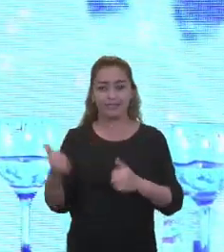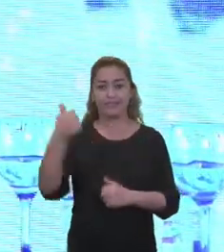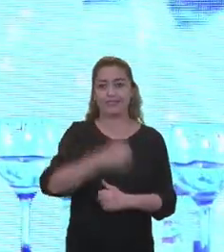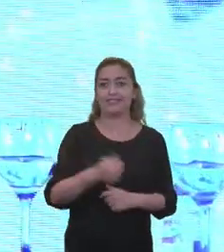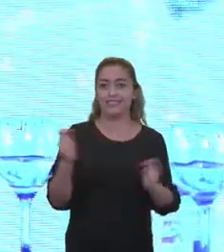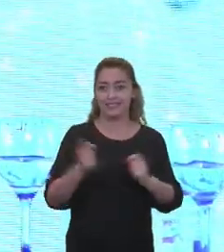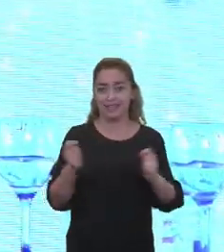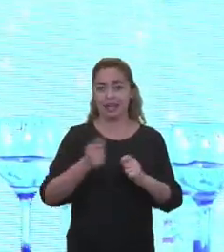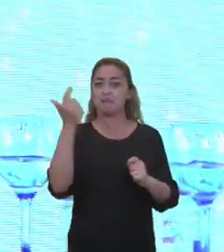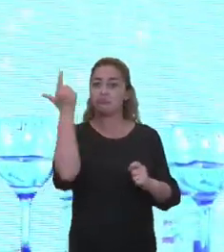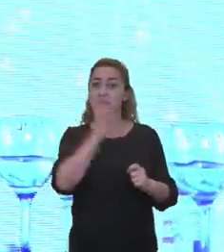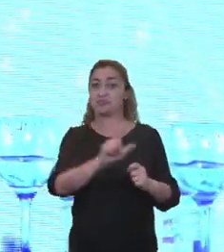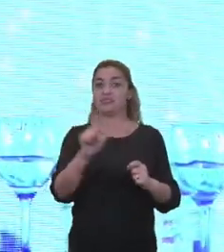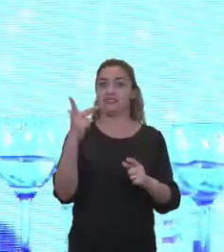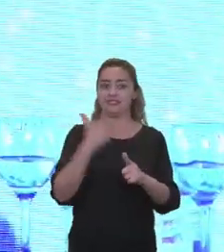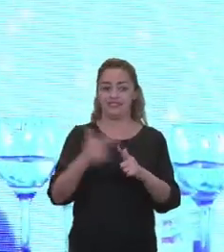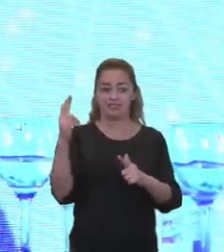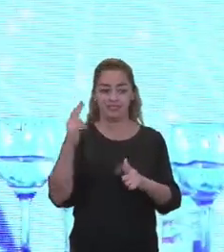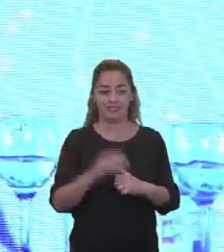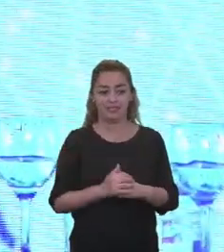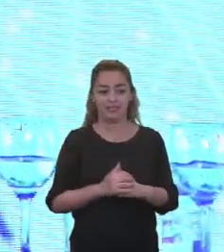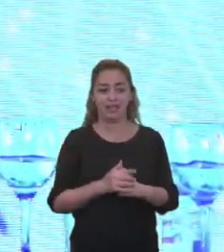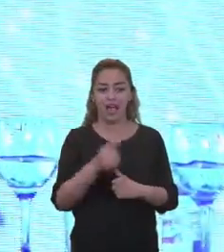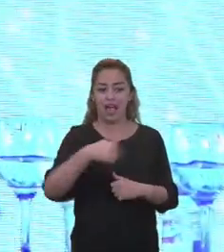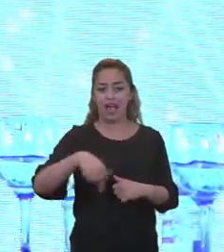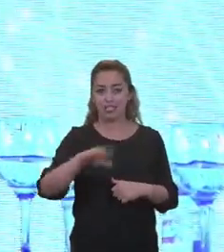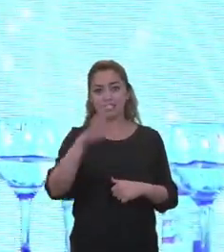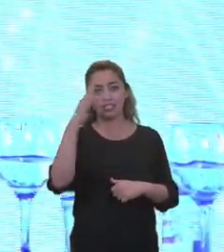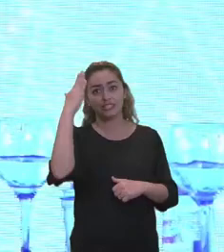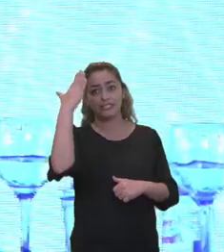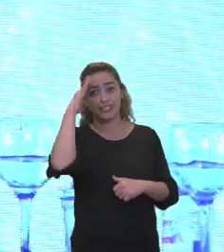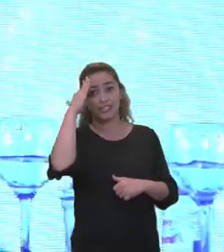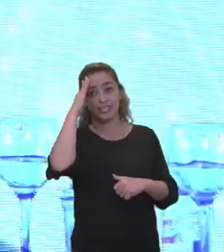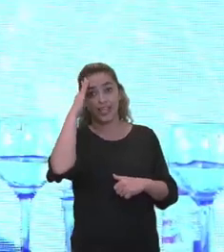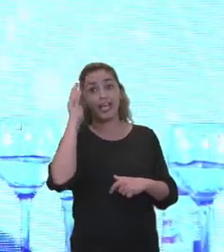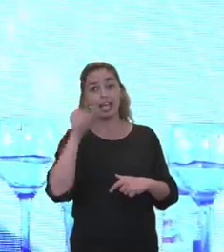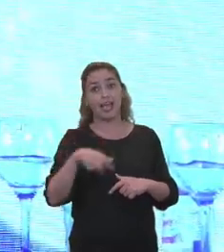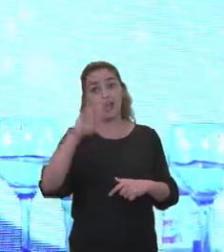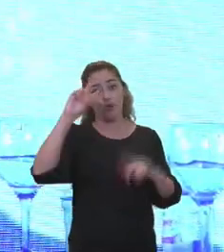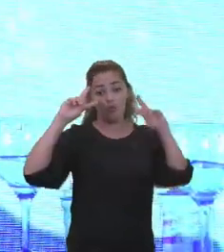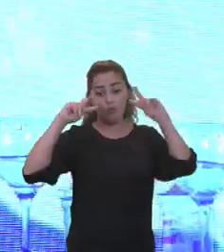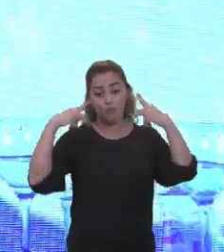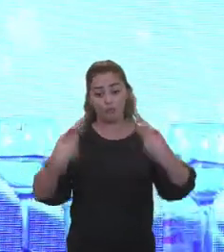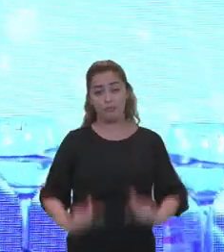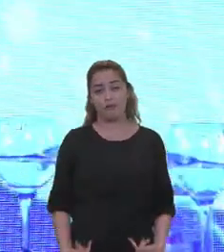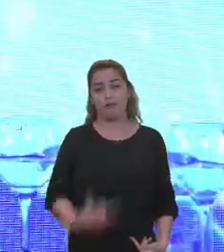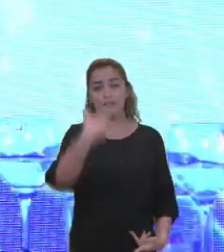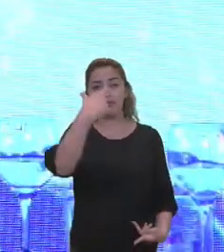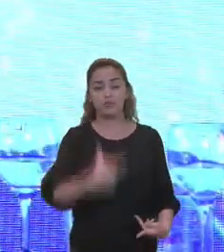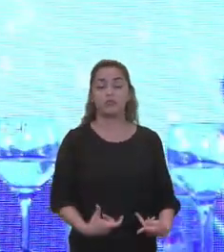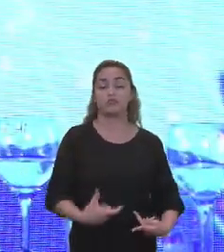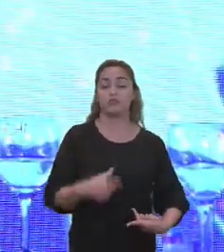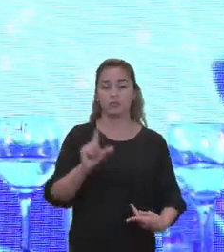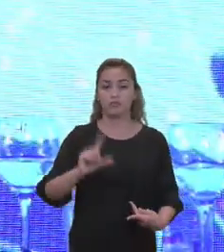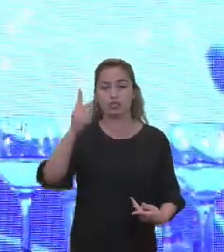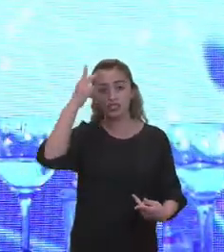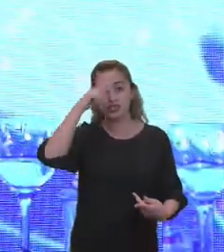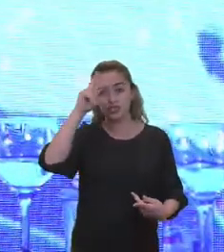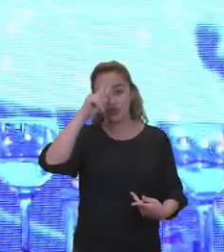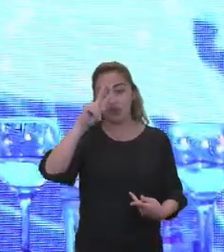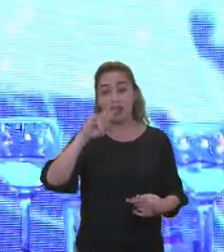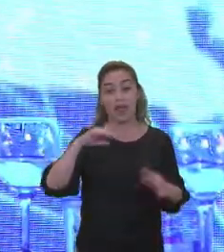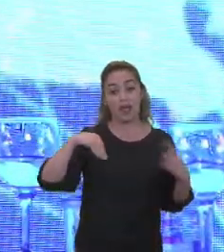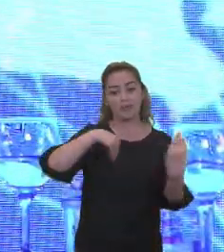with one person about this. They have to understand that it's human. There is the human factor in this whole